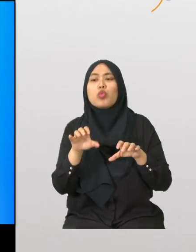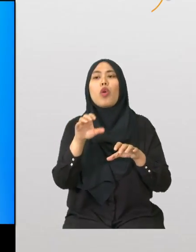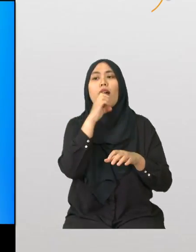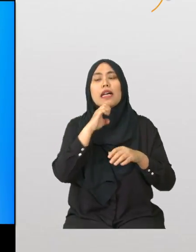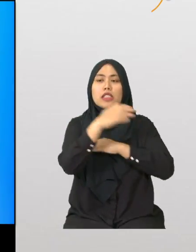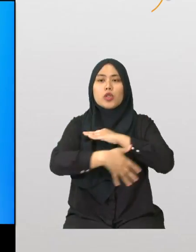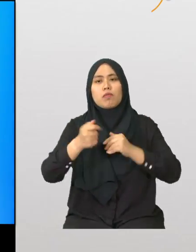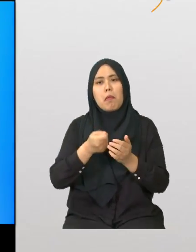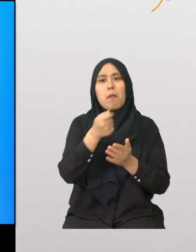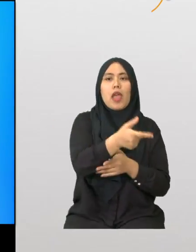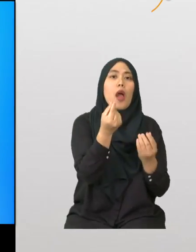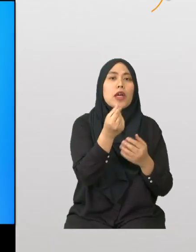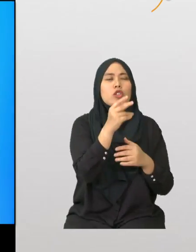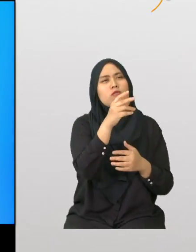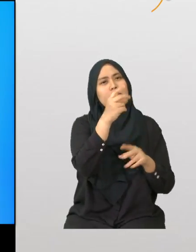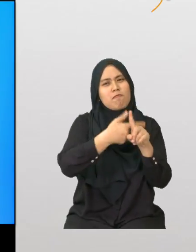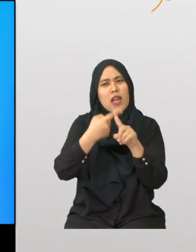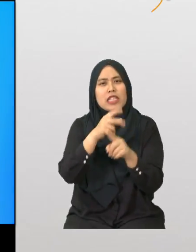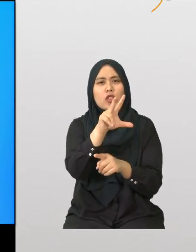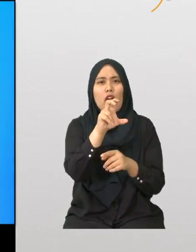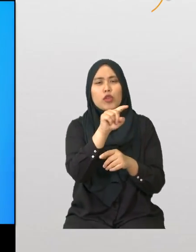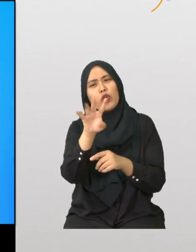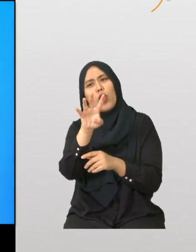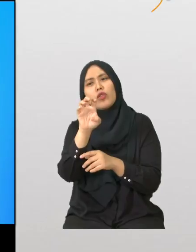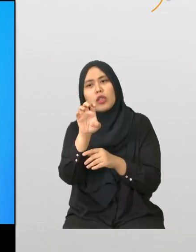$300 or $400, for up to 6 years.